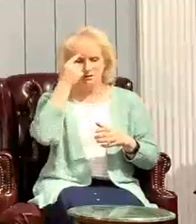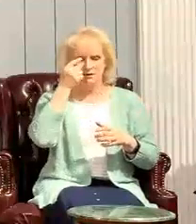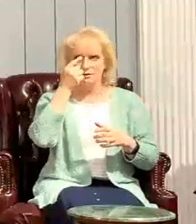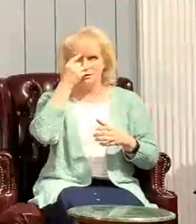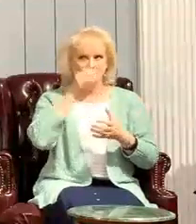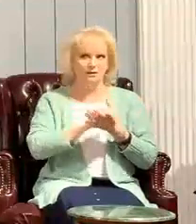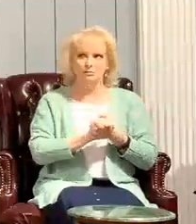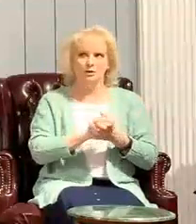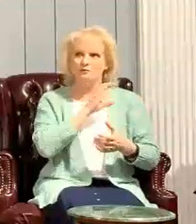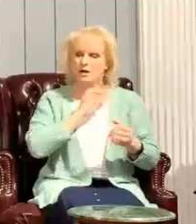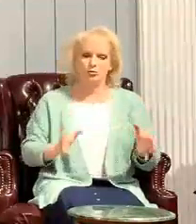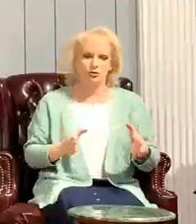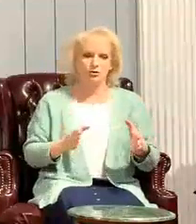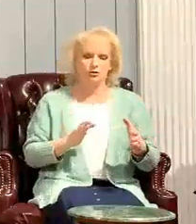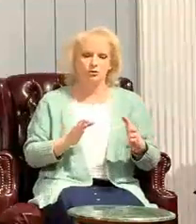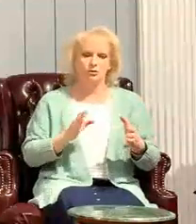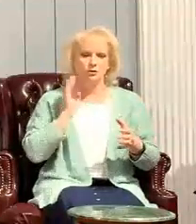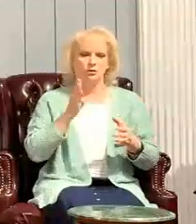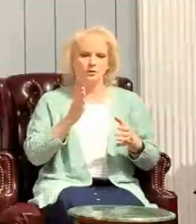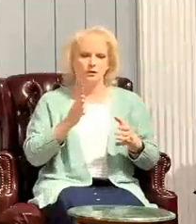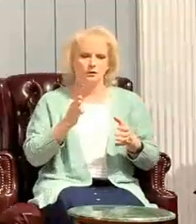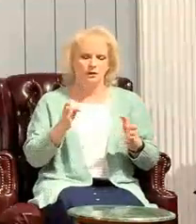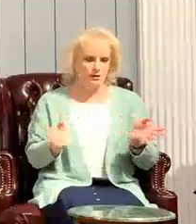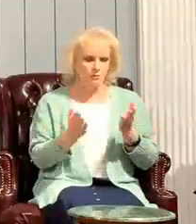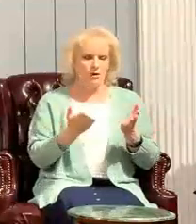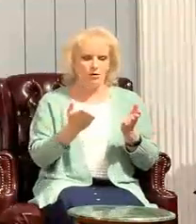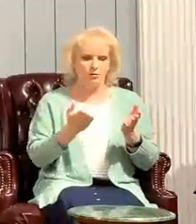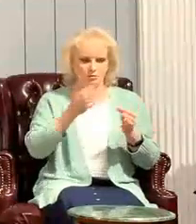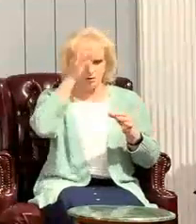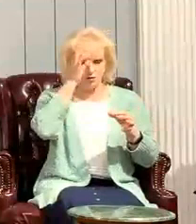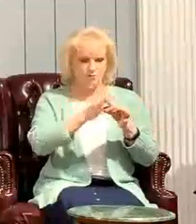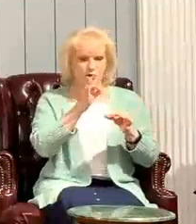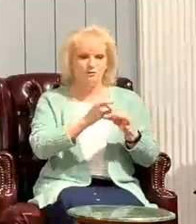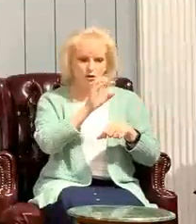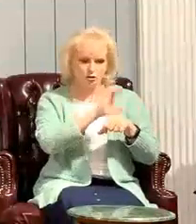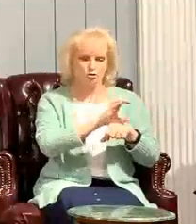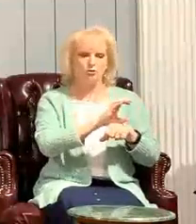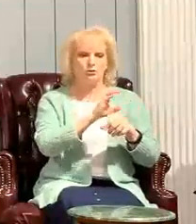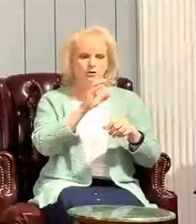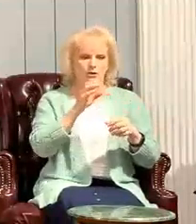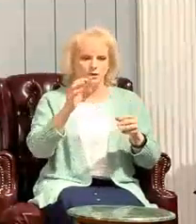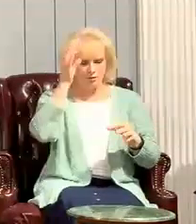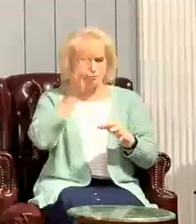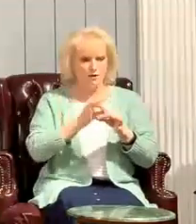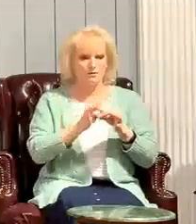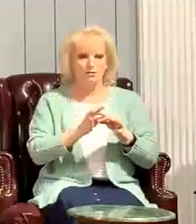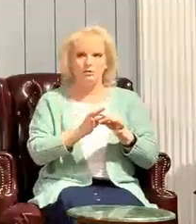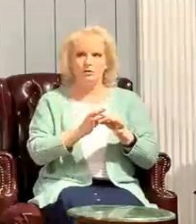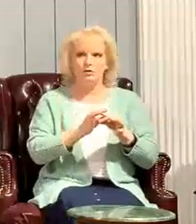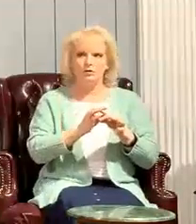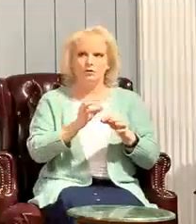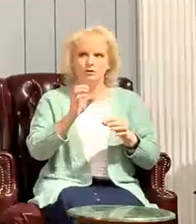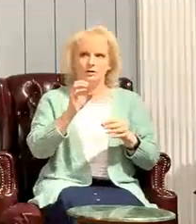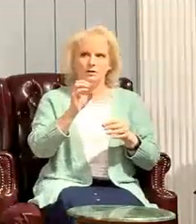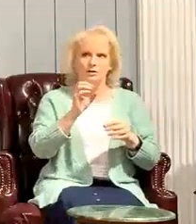a Christian could be compelled to be faithful to church, faithful to the ordinances, and faithful to give unless